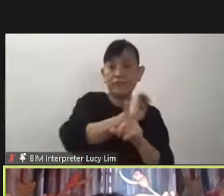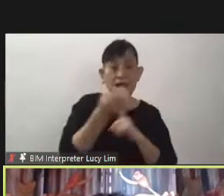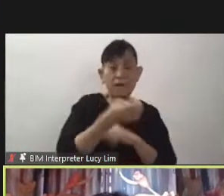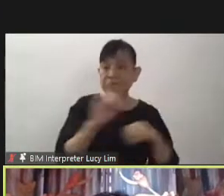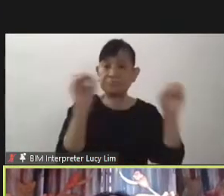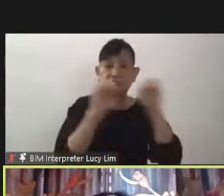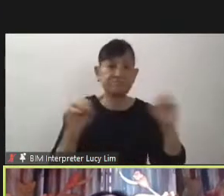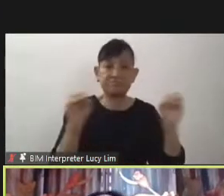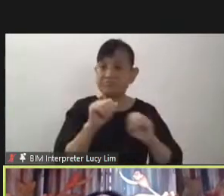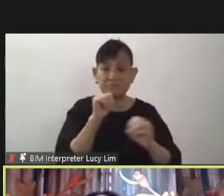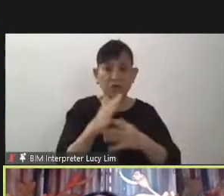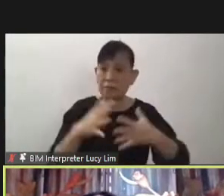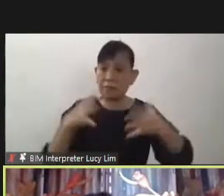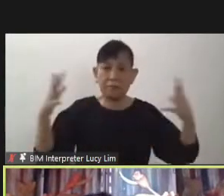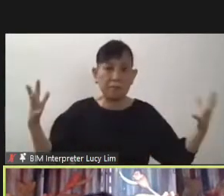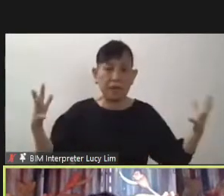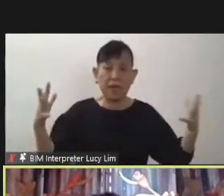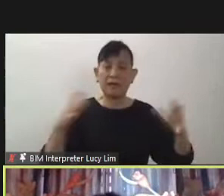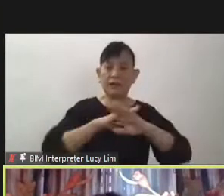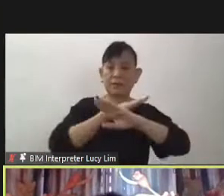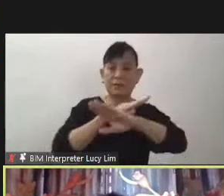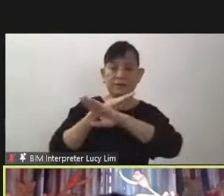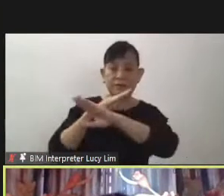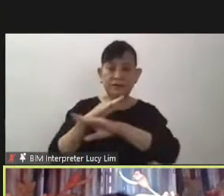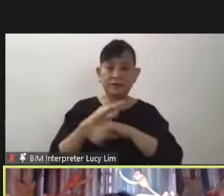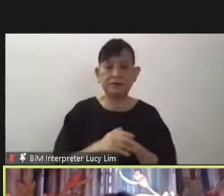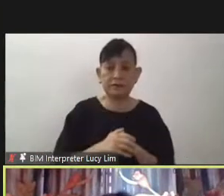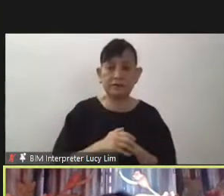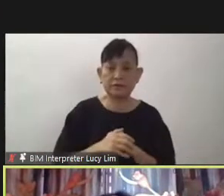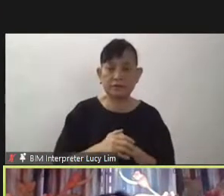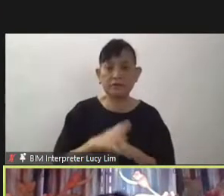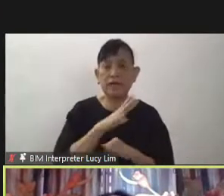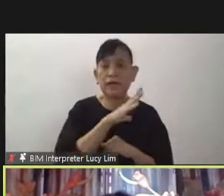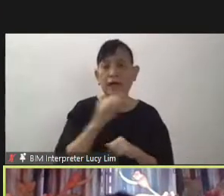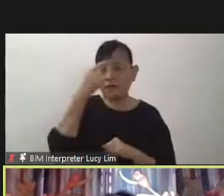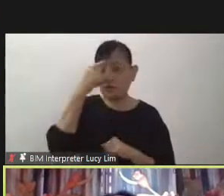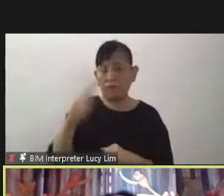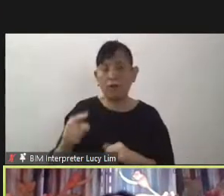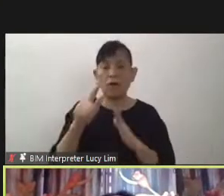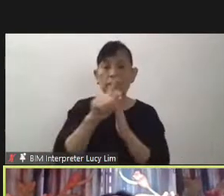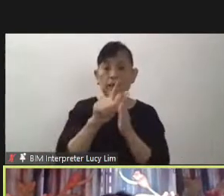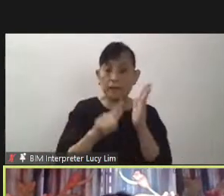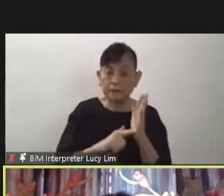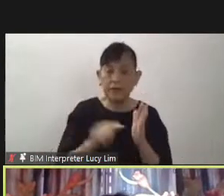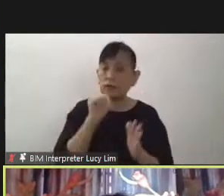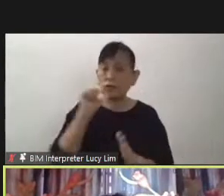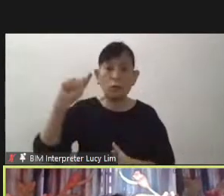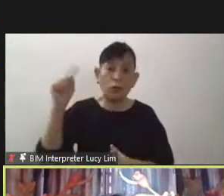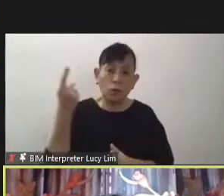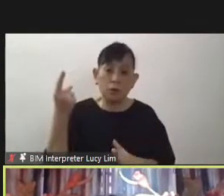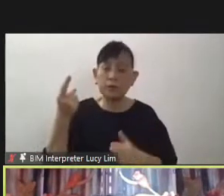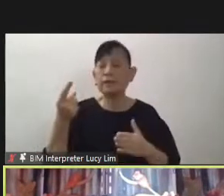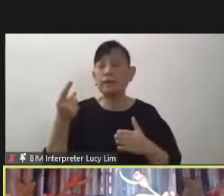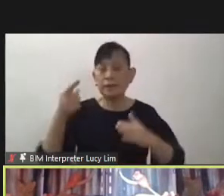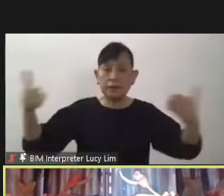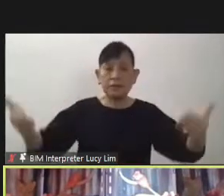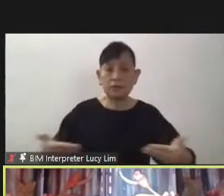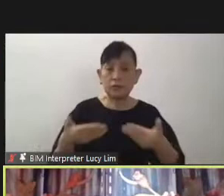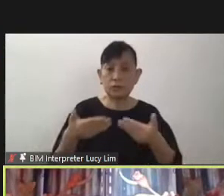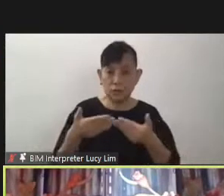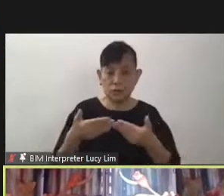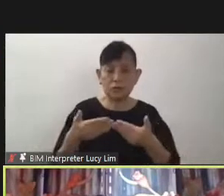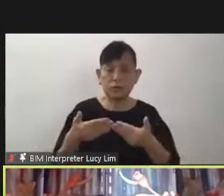place. We also demand for an amendment of relevant legislations, not just the introduction of the sexual harassment bill, but